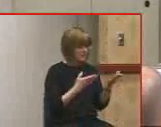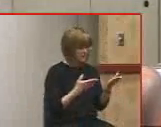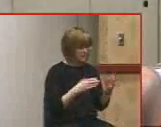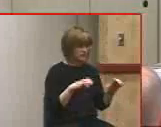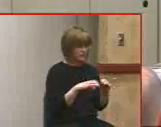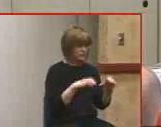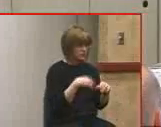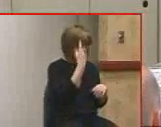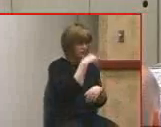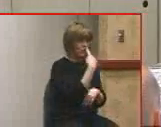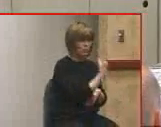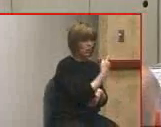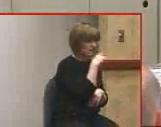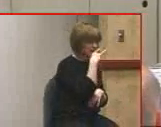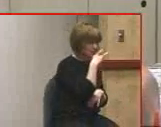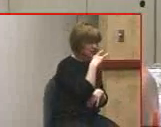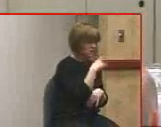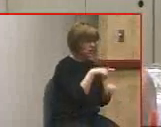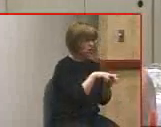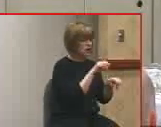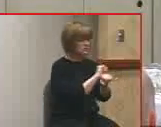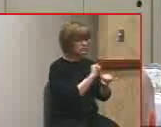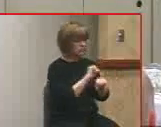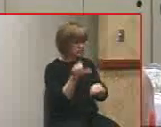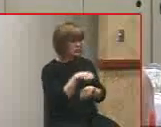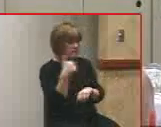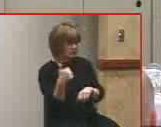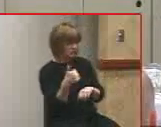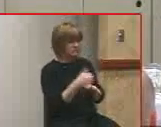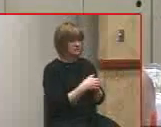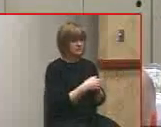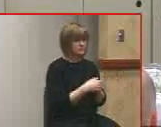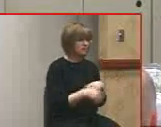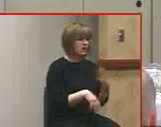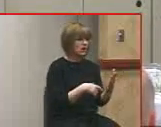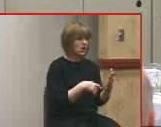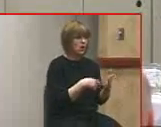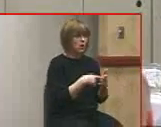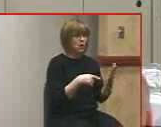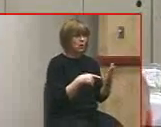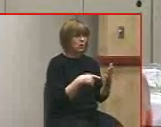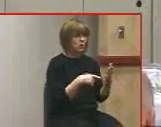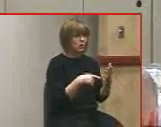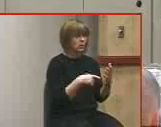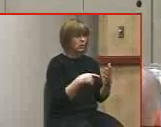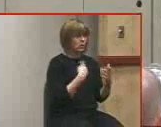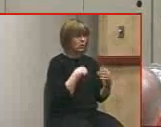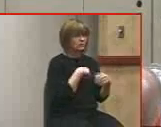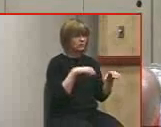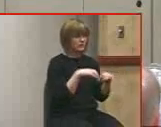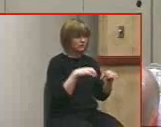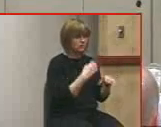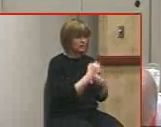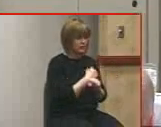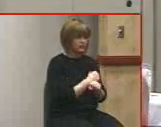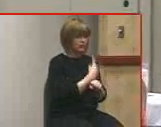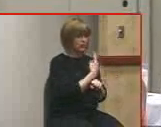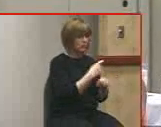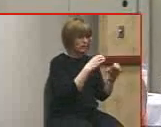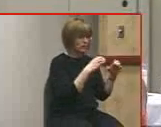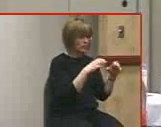one kid also work for everybody else. What do we get out of having everybody else do it and not just her?